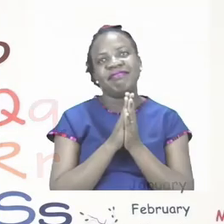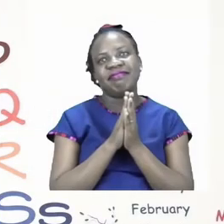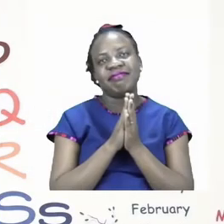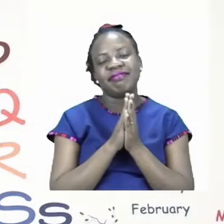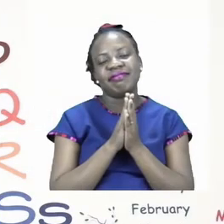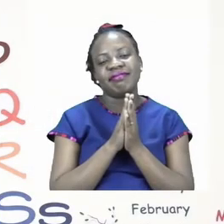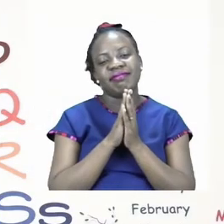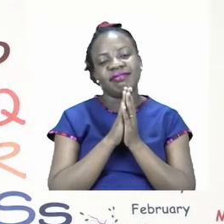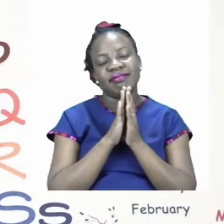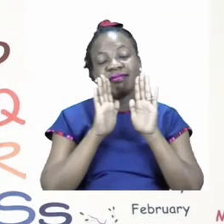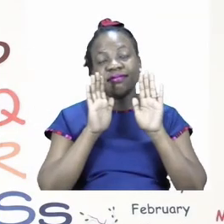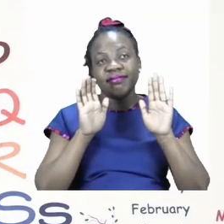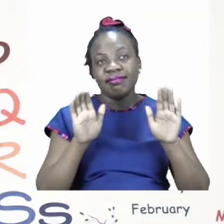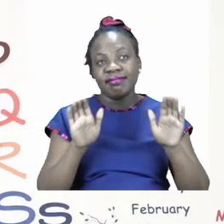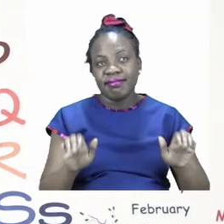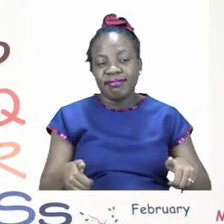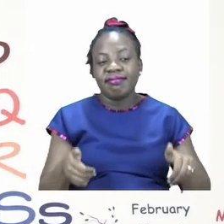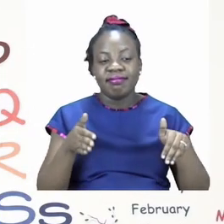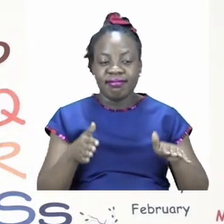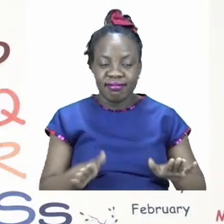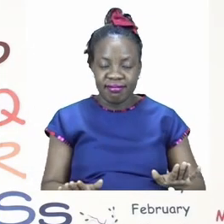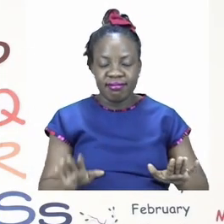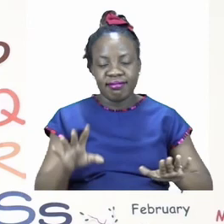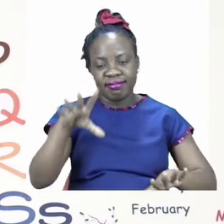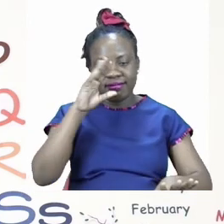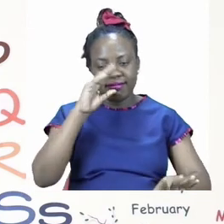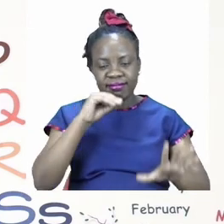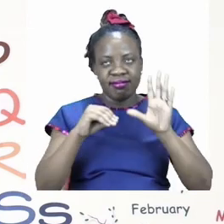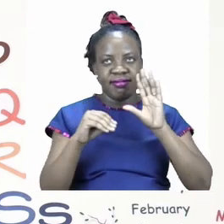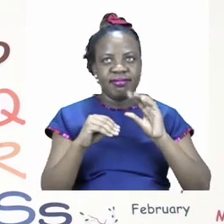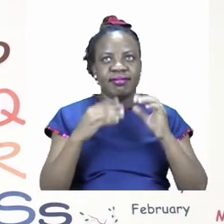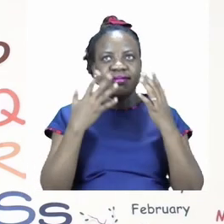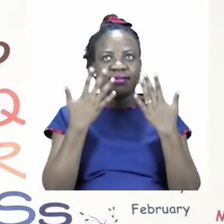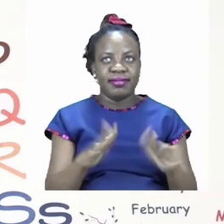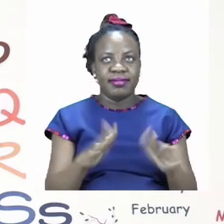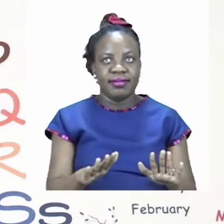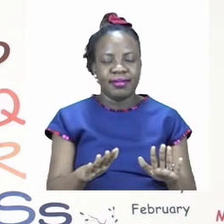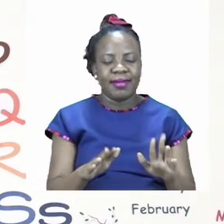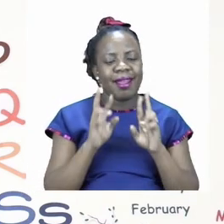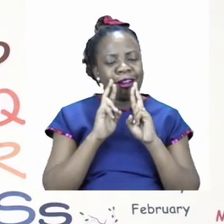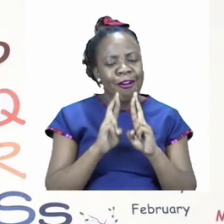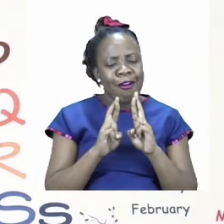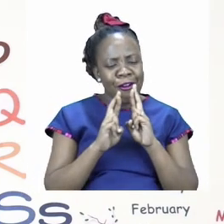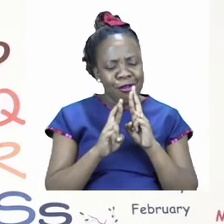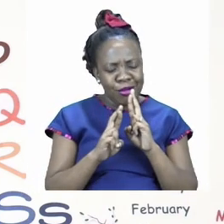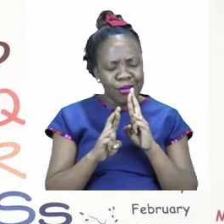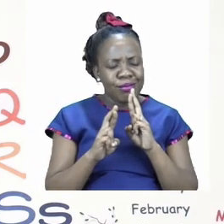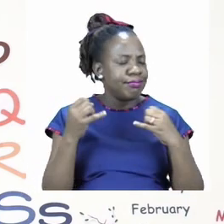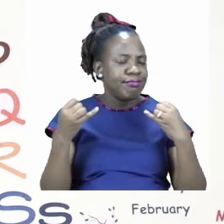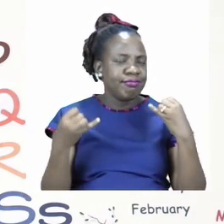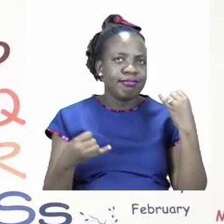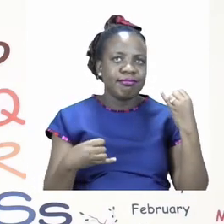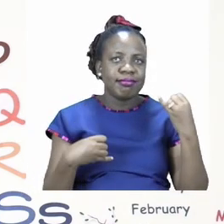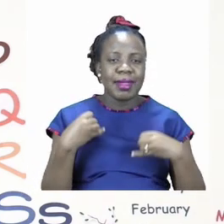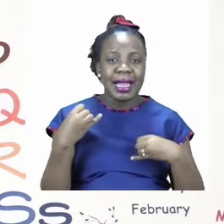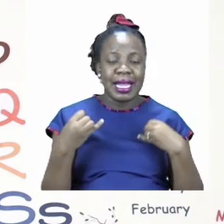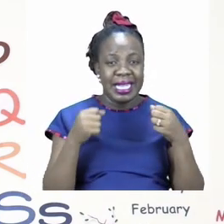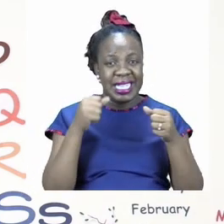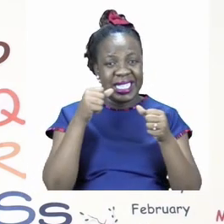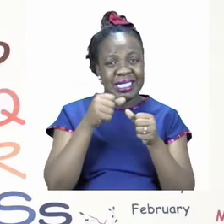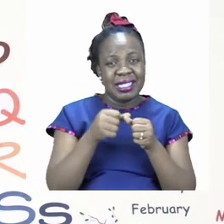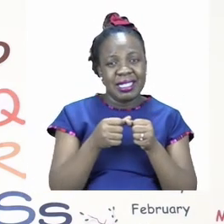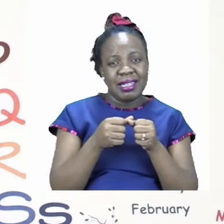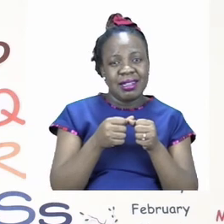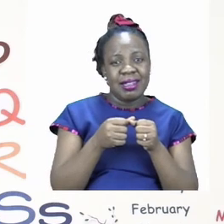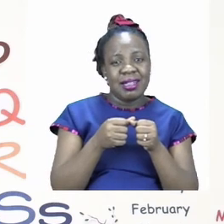Boys and girls, we have now come to the end of our lesson, but I hope you had fun. Remember, if you're not sure what to do